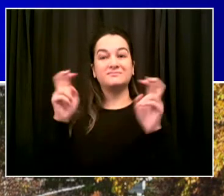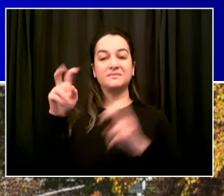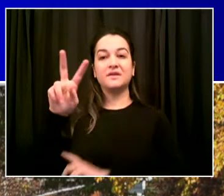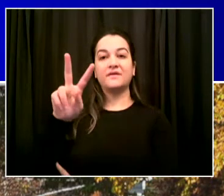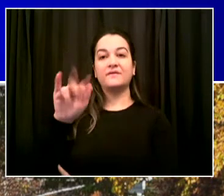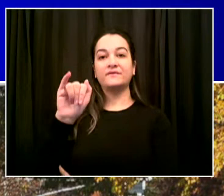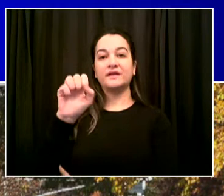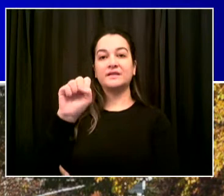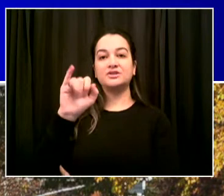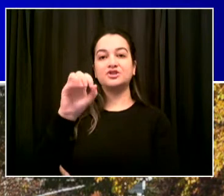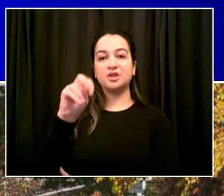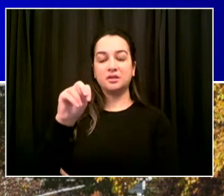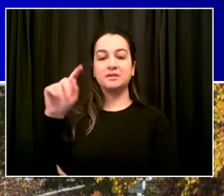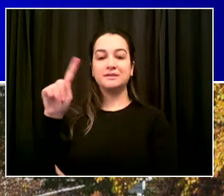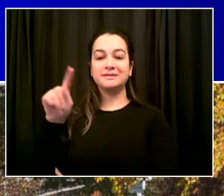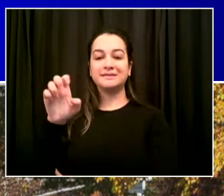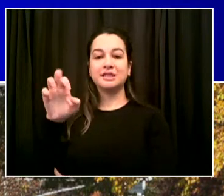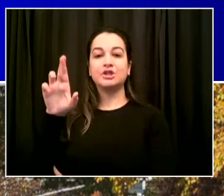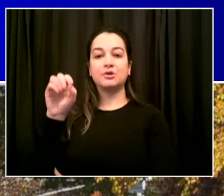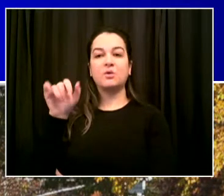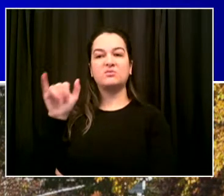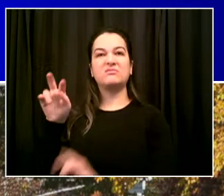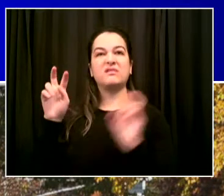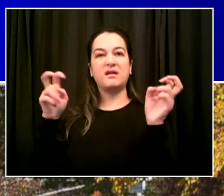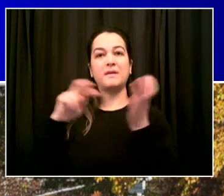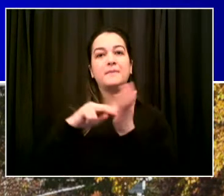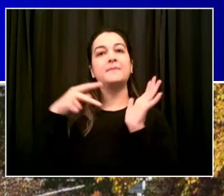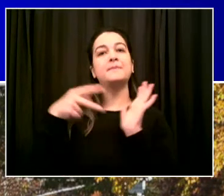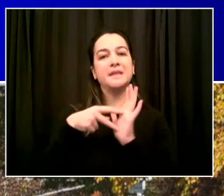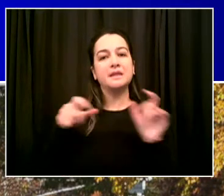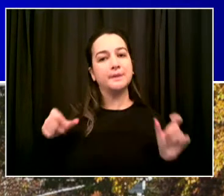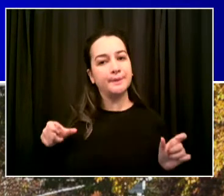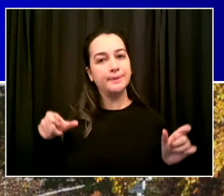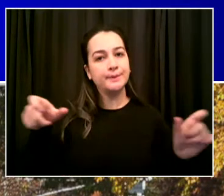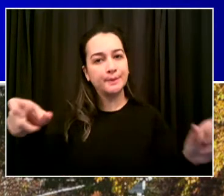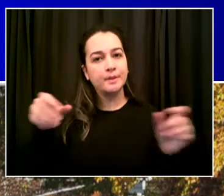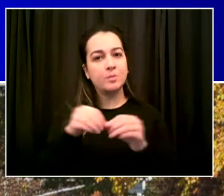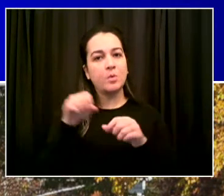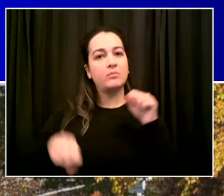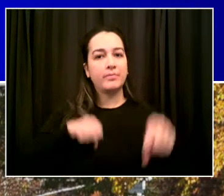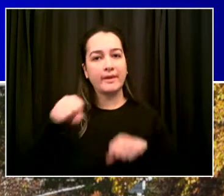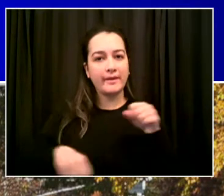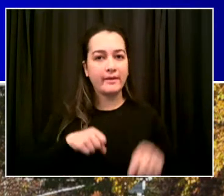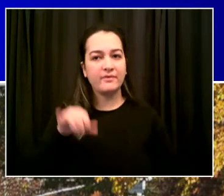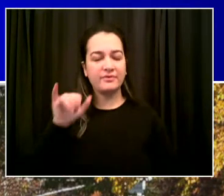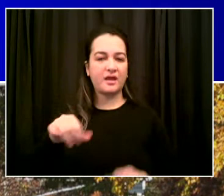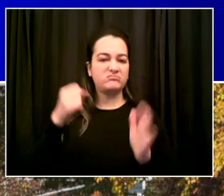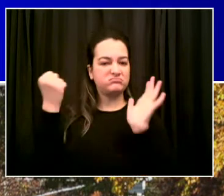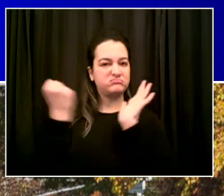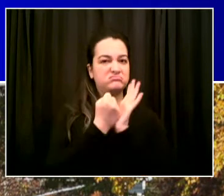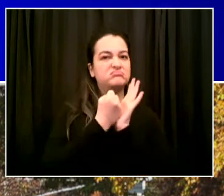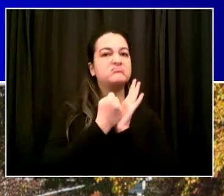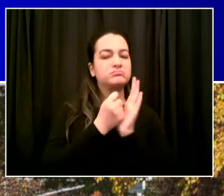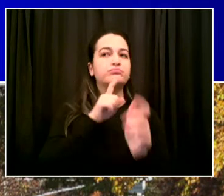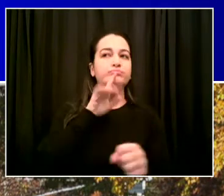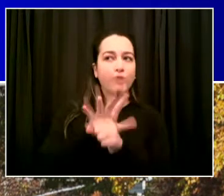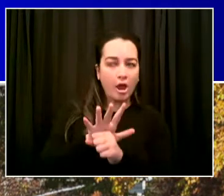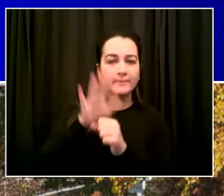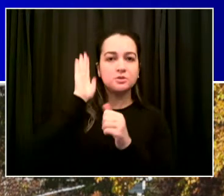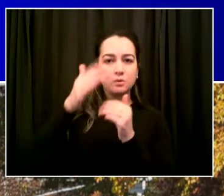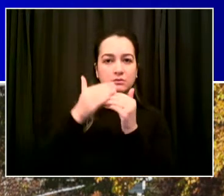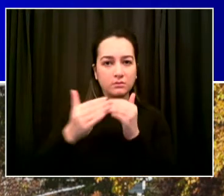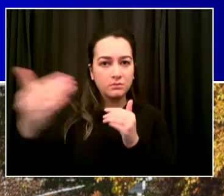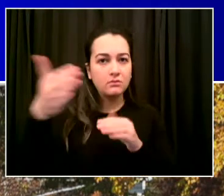urgently and rapidly. We have to go a lot deeper. We have to move away from the era of the automobile. We got to give people more and more and better